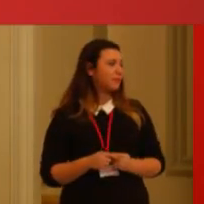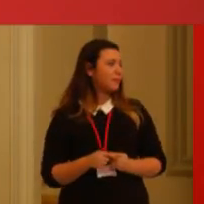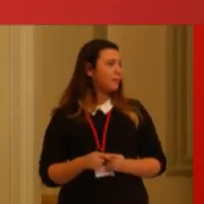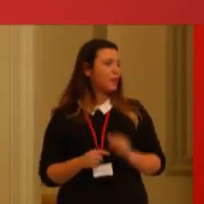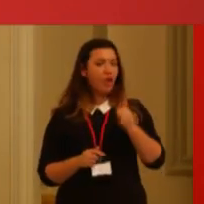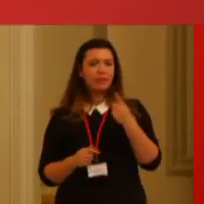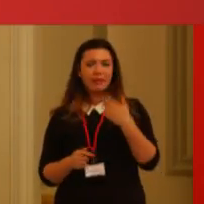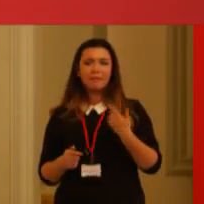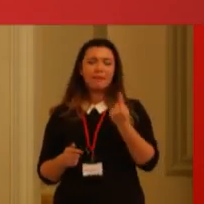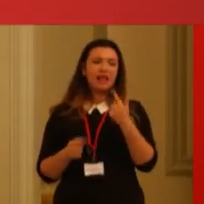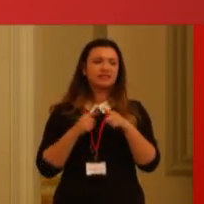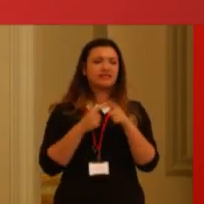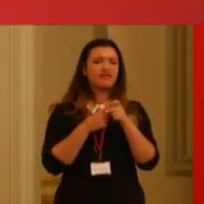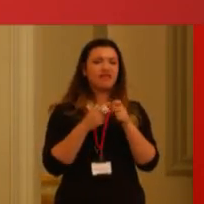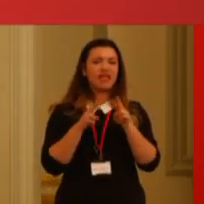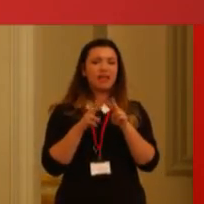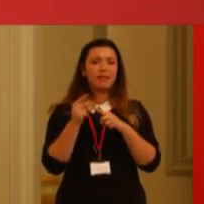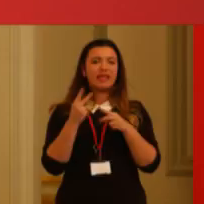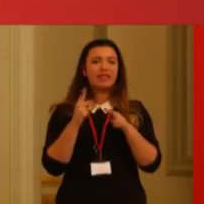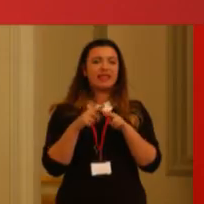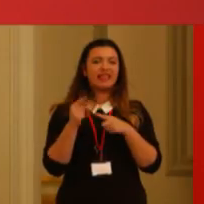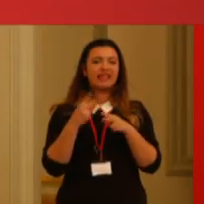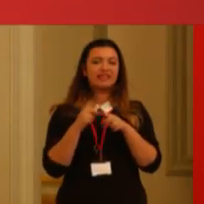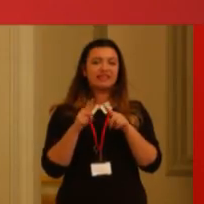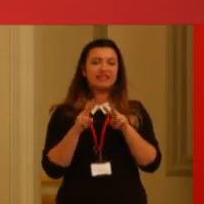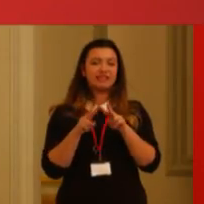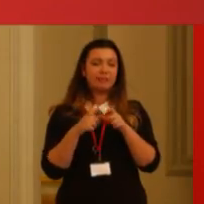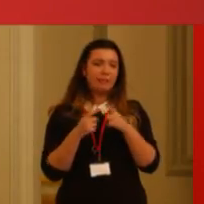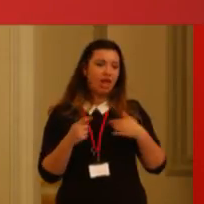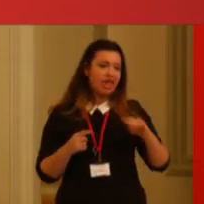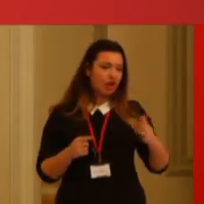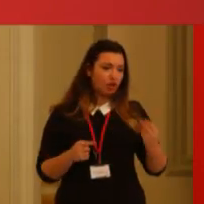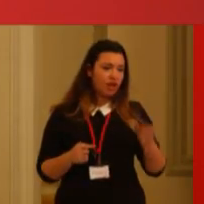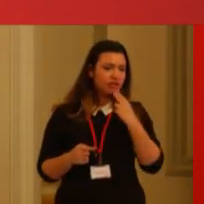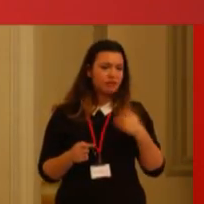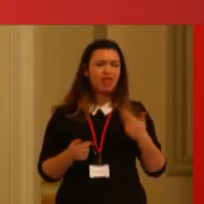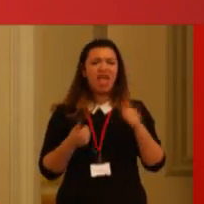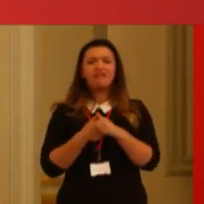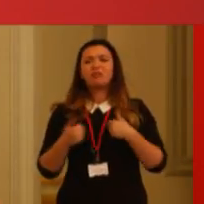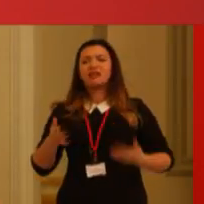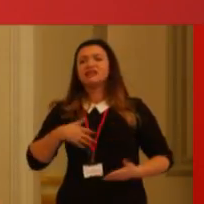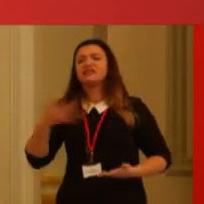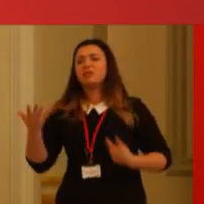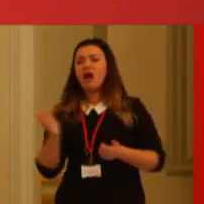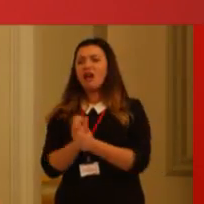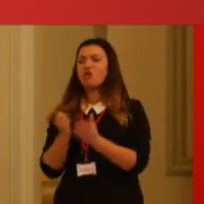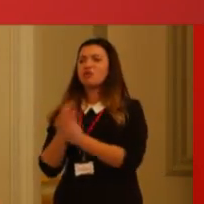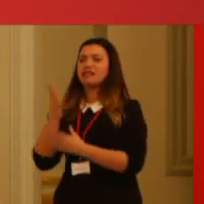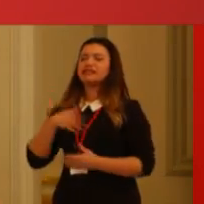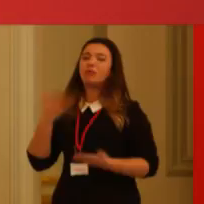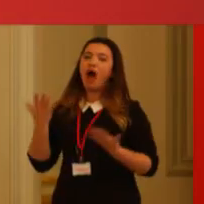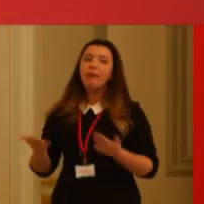brutal. It's a major impediment. It's got feminist ramifications and also women's rights and freedoms. You often